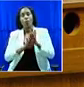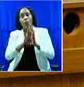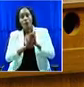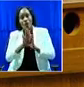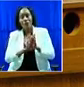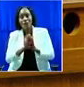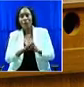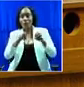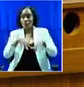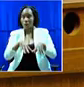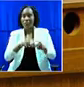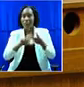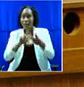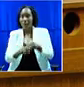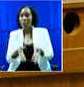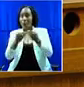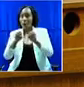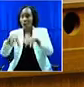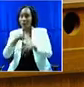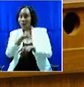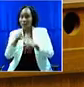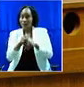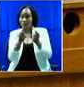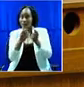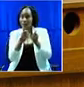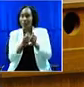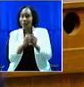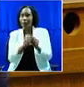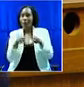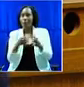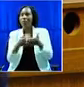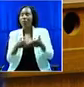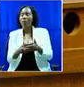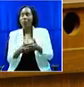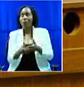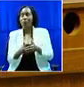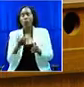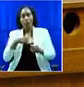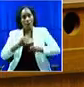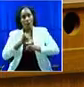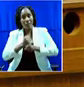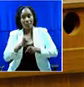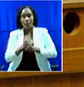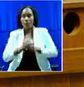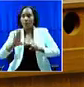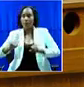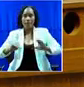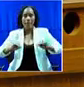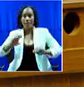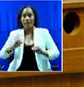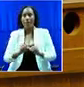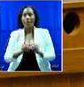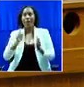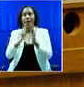lost tax revenue. We are working to clamp down on the illegal economy and illicit